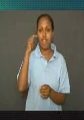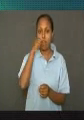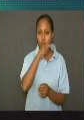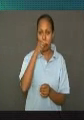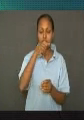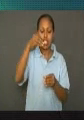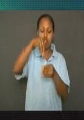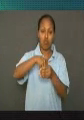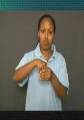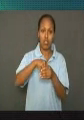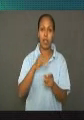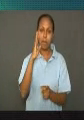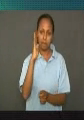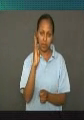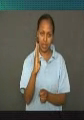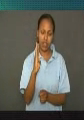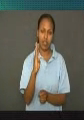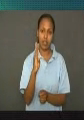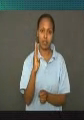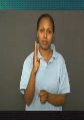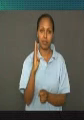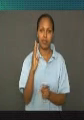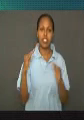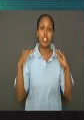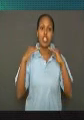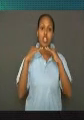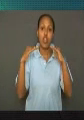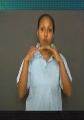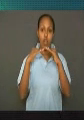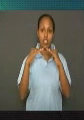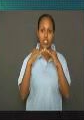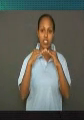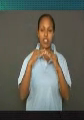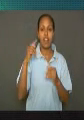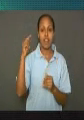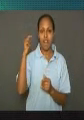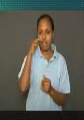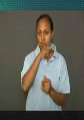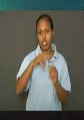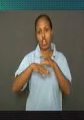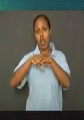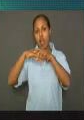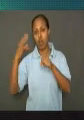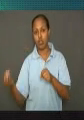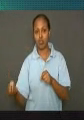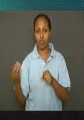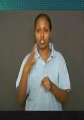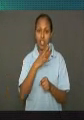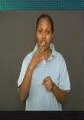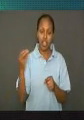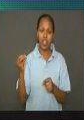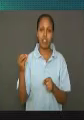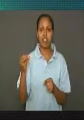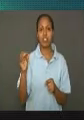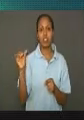false input of B equals a false output, and